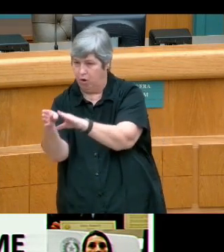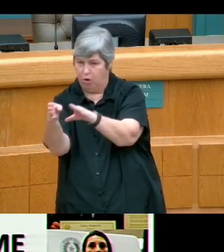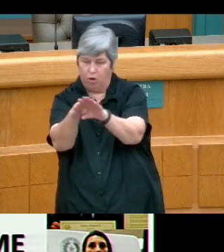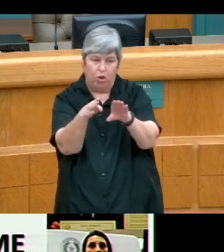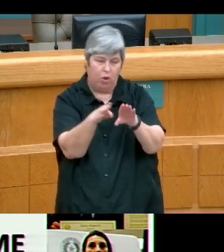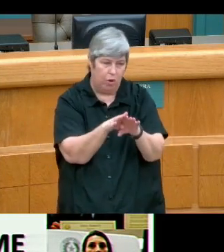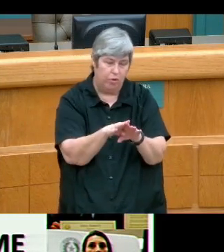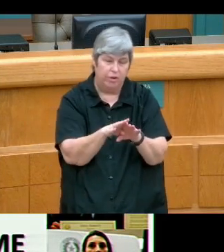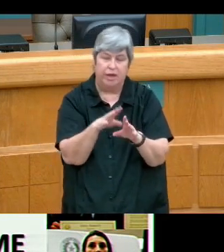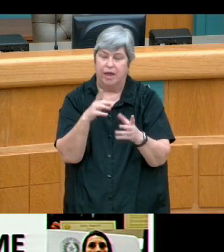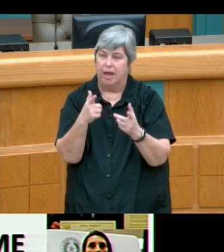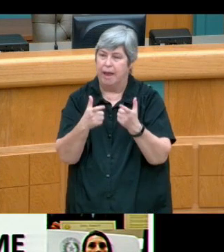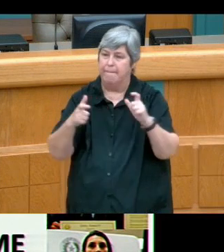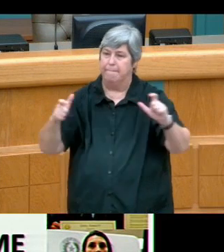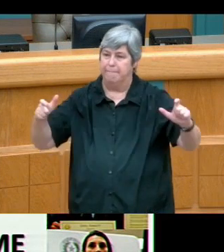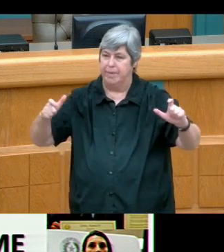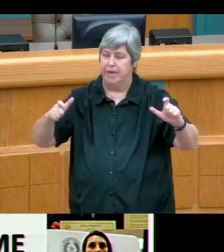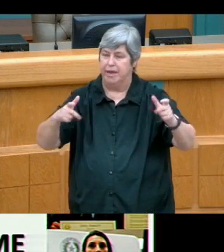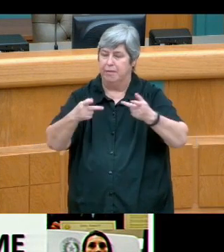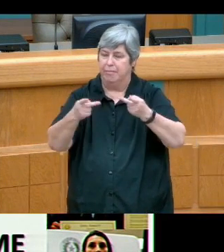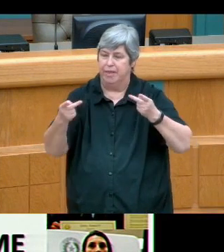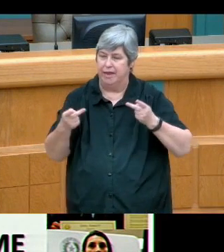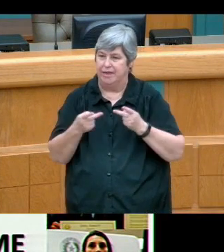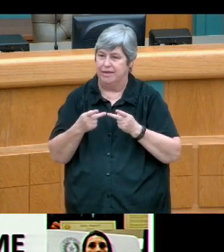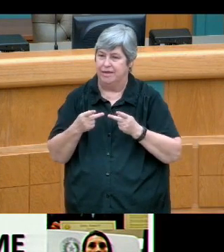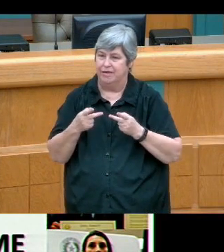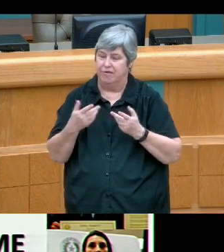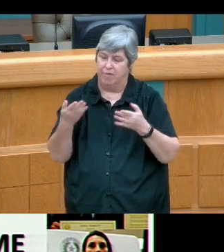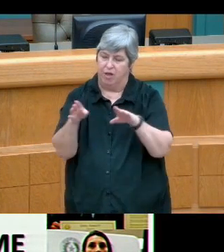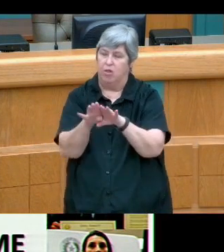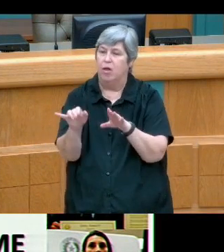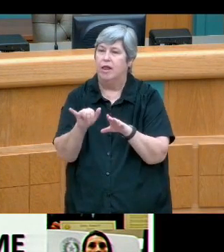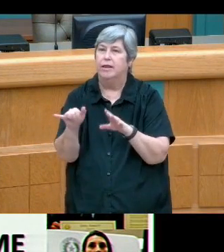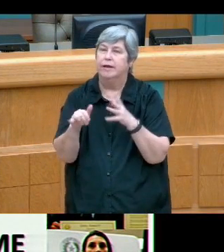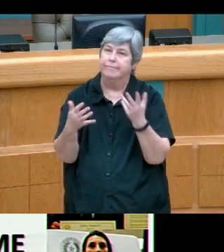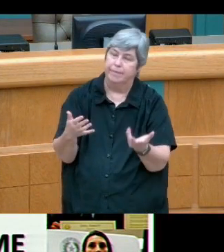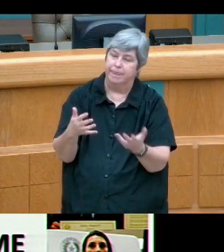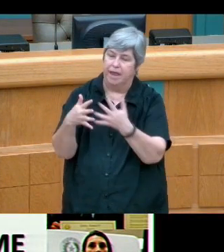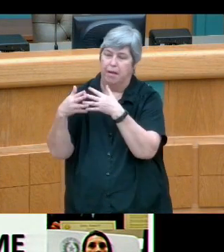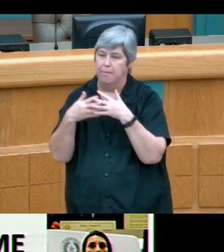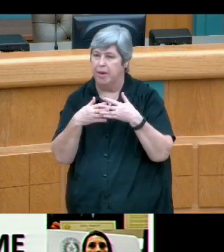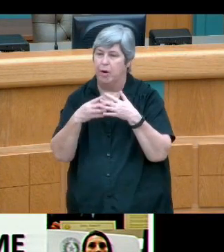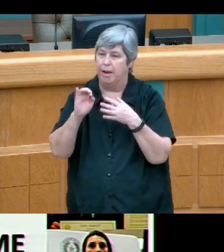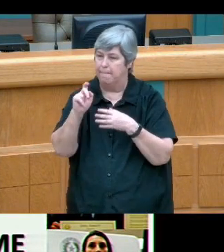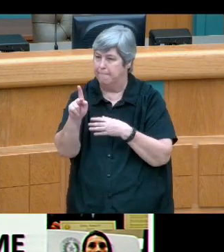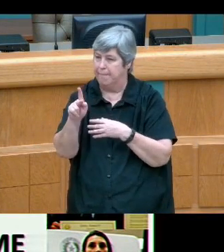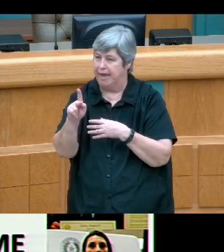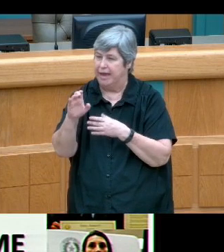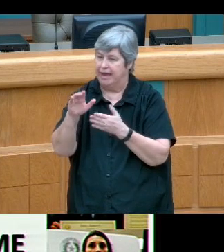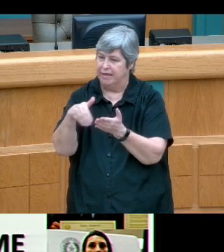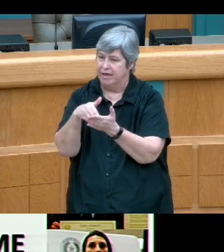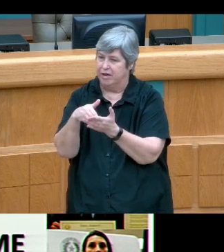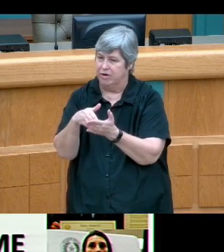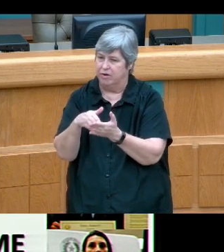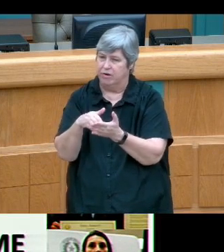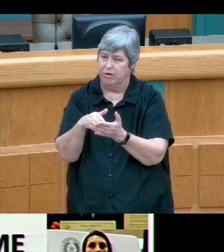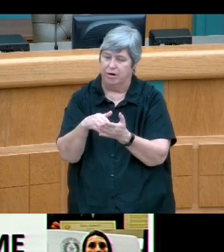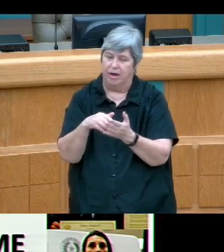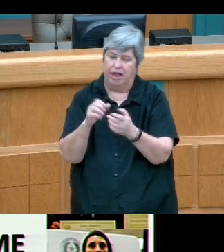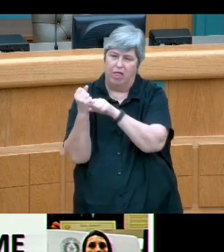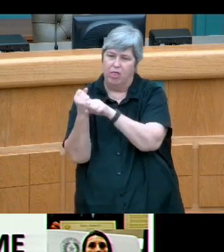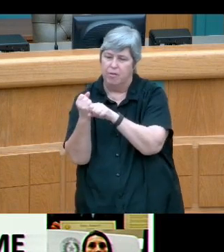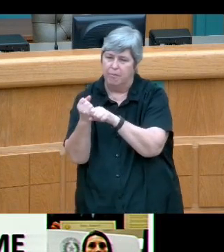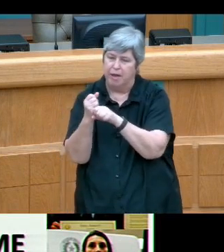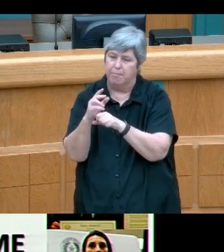closed, and major venues have been closed, such as the American Bank Center and Whataburger Field,